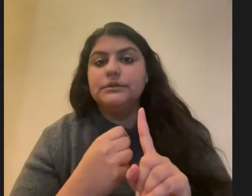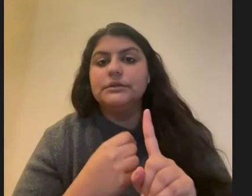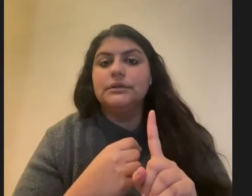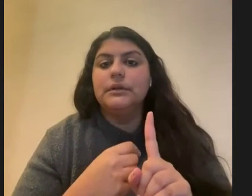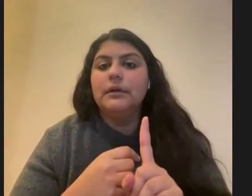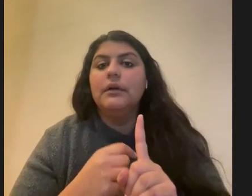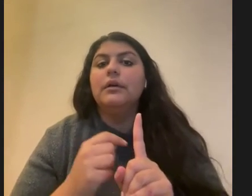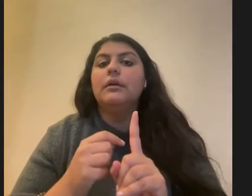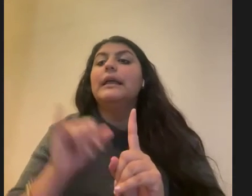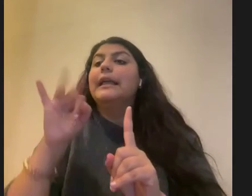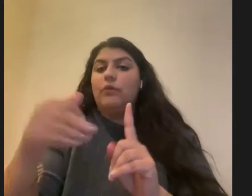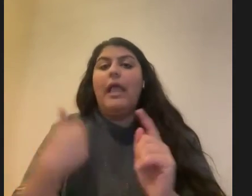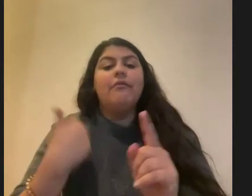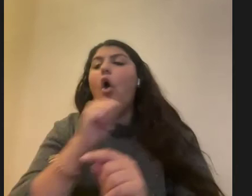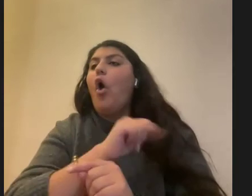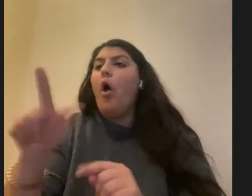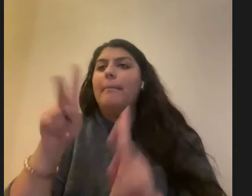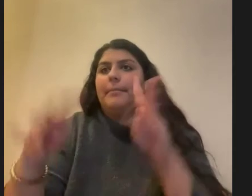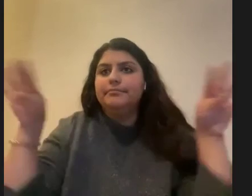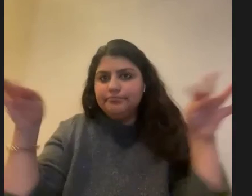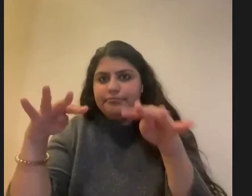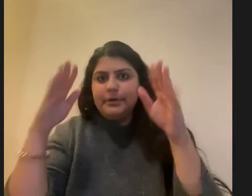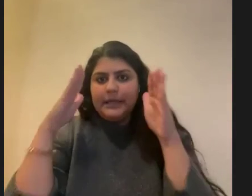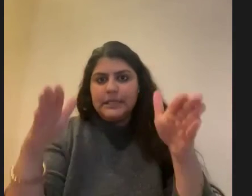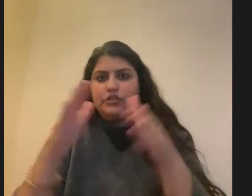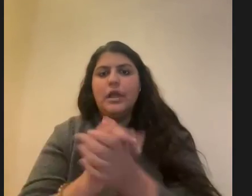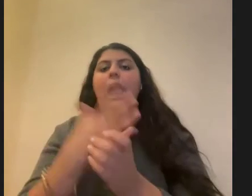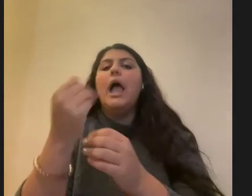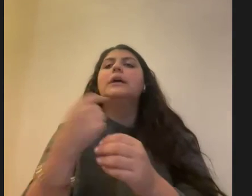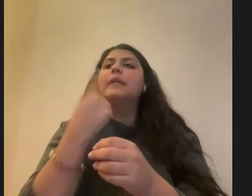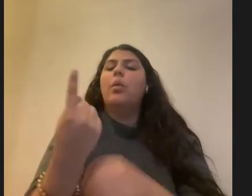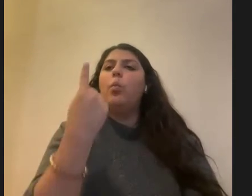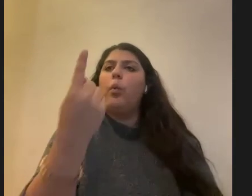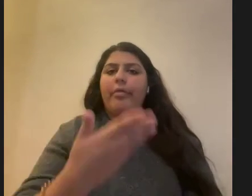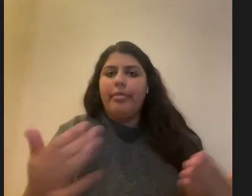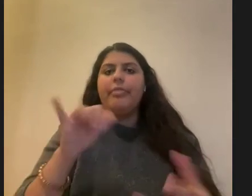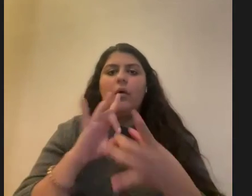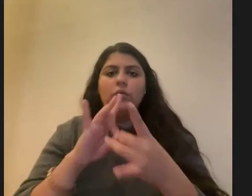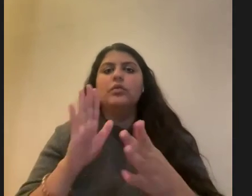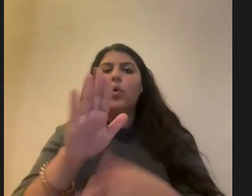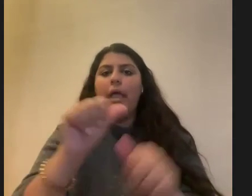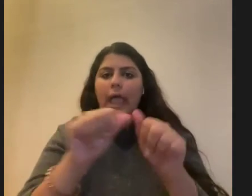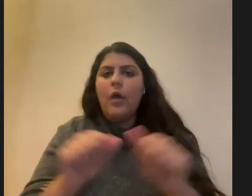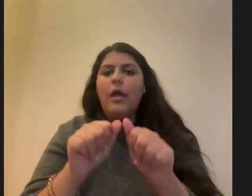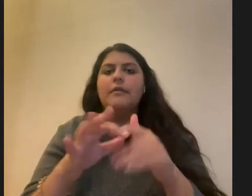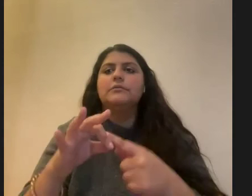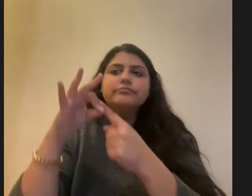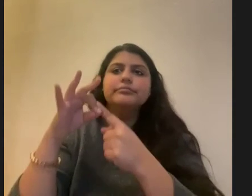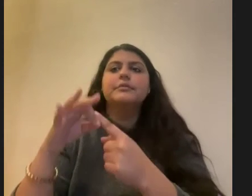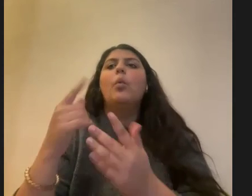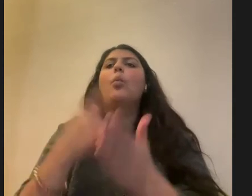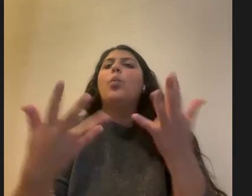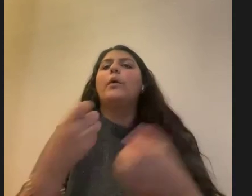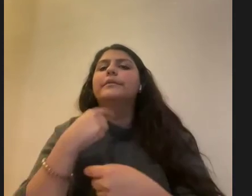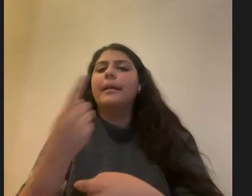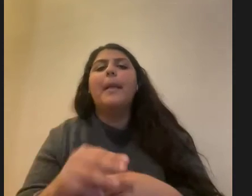you have everybody's attention in the whole world and you can tell them one thing that relates to your area of expertise, what do you tell them?